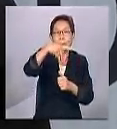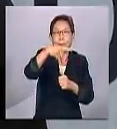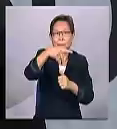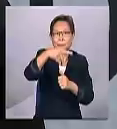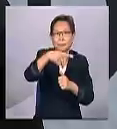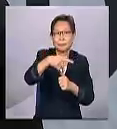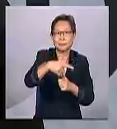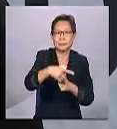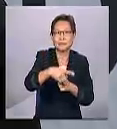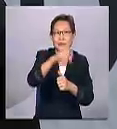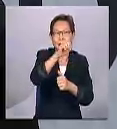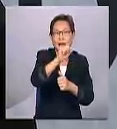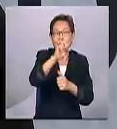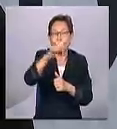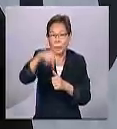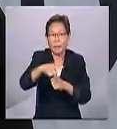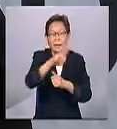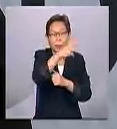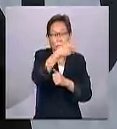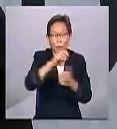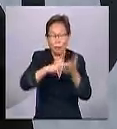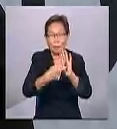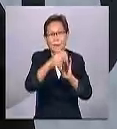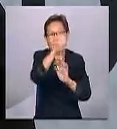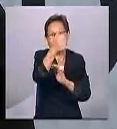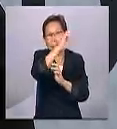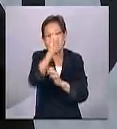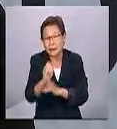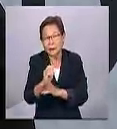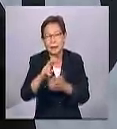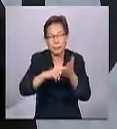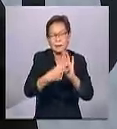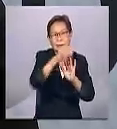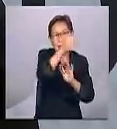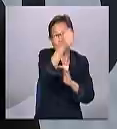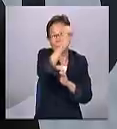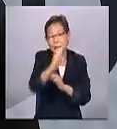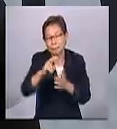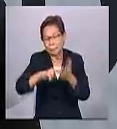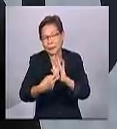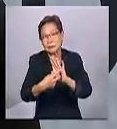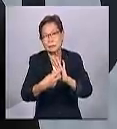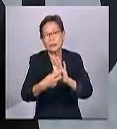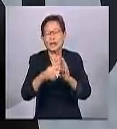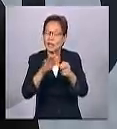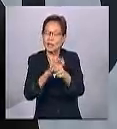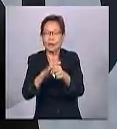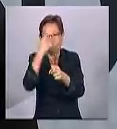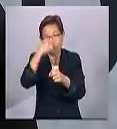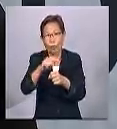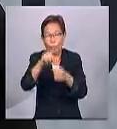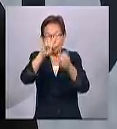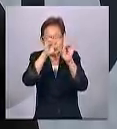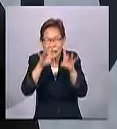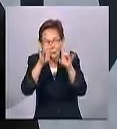you can pick up 10 positive. That means 10%. If you have 10% positive, that is adequate in terms of a screening